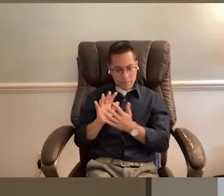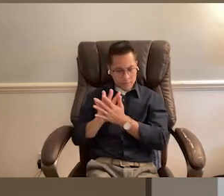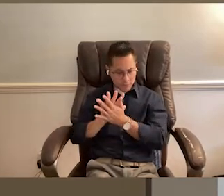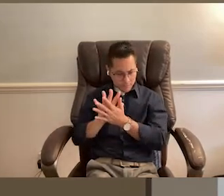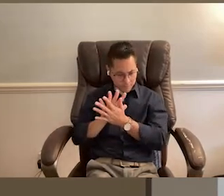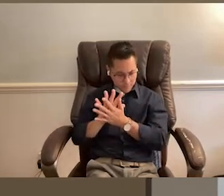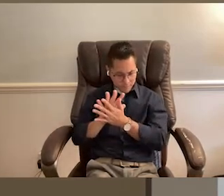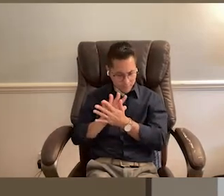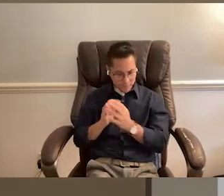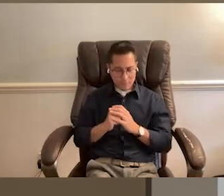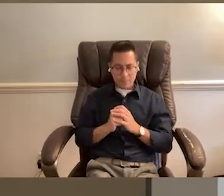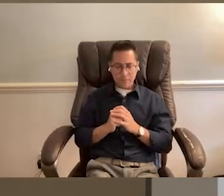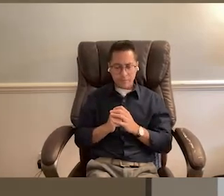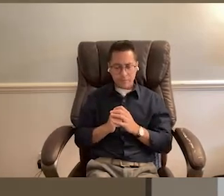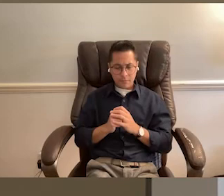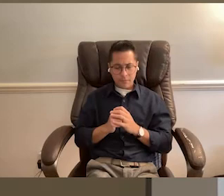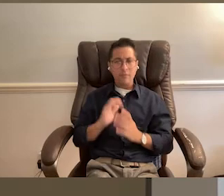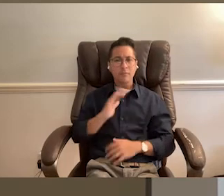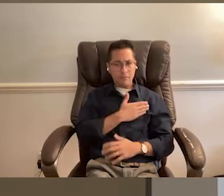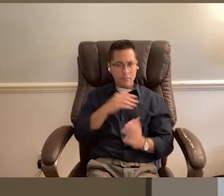kind of brought in specifically for our students.